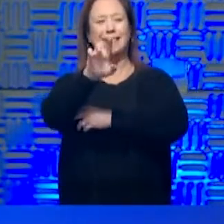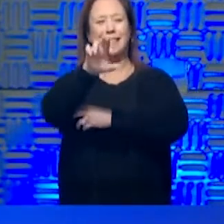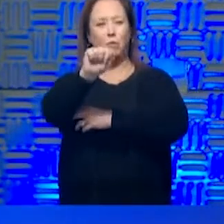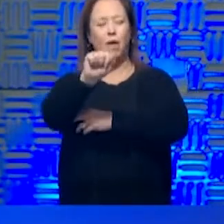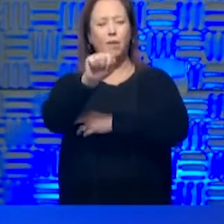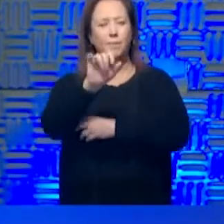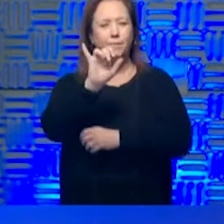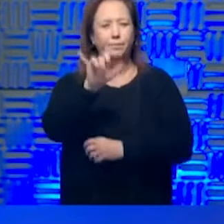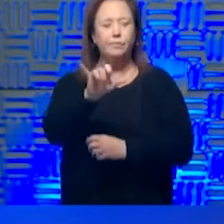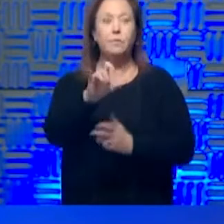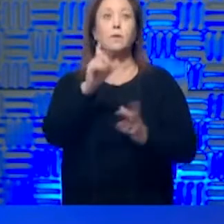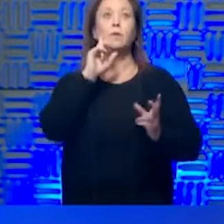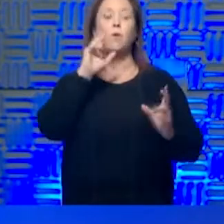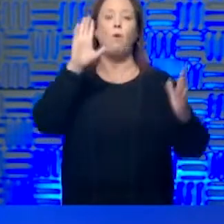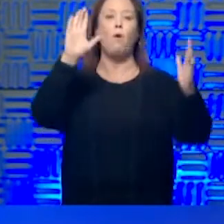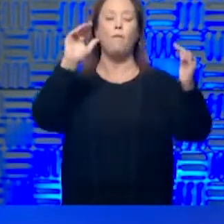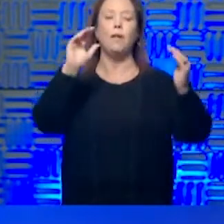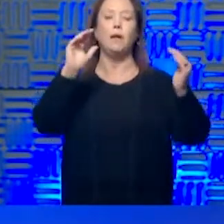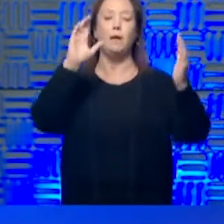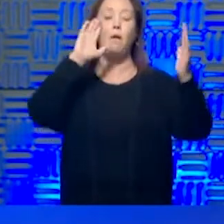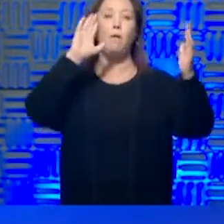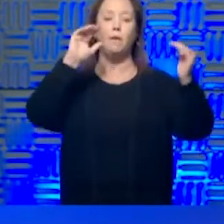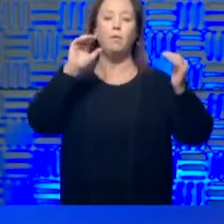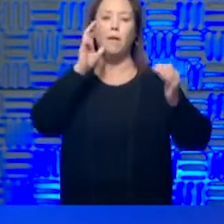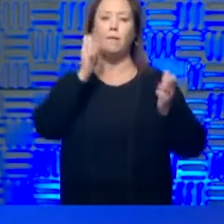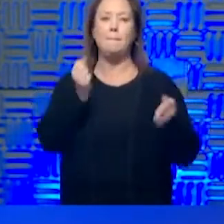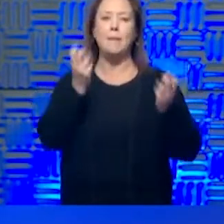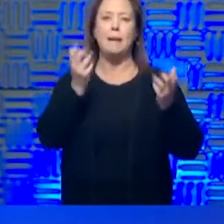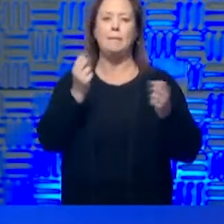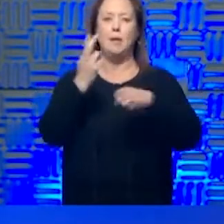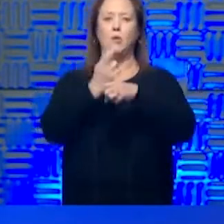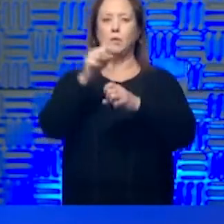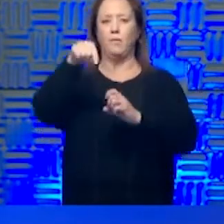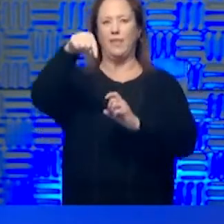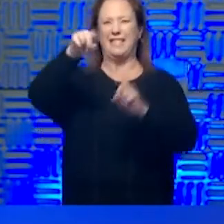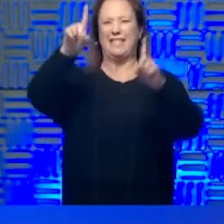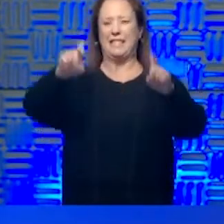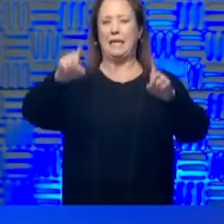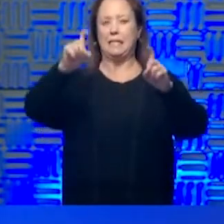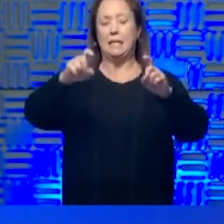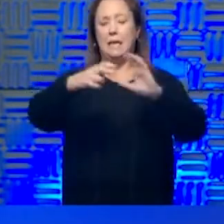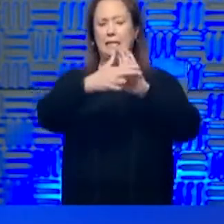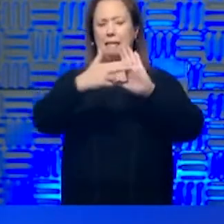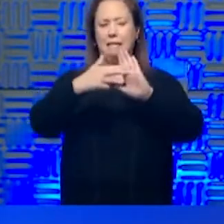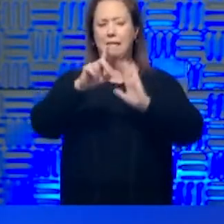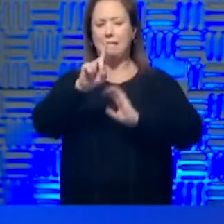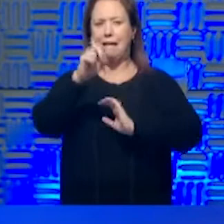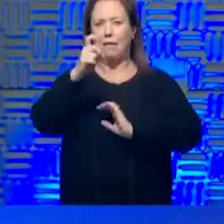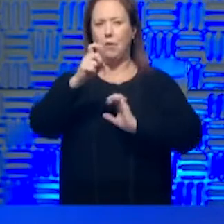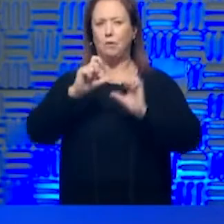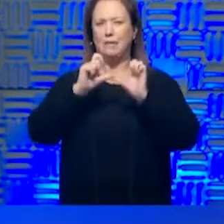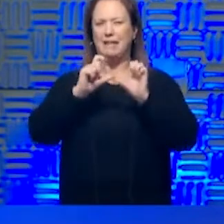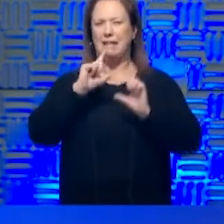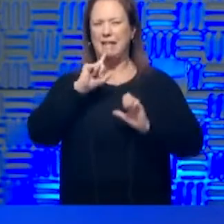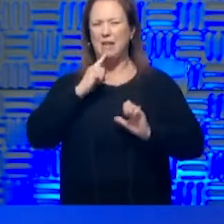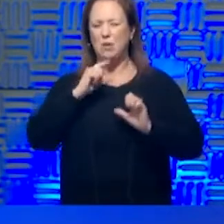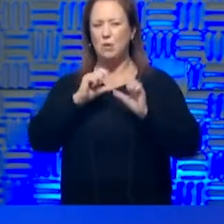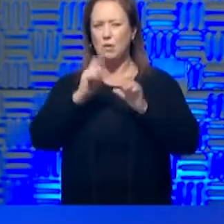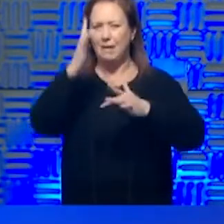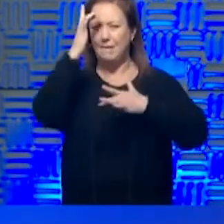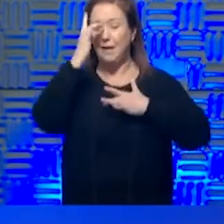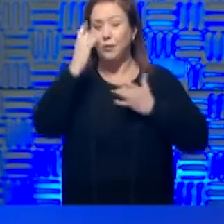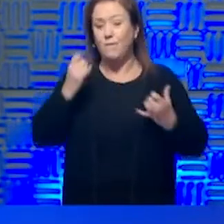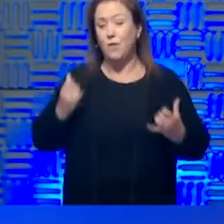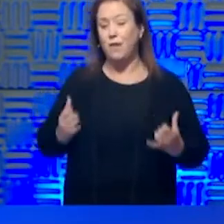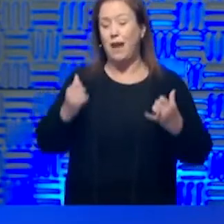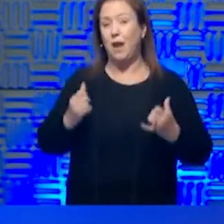hopefully an abundance of uses for this test. Just right now, in diagnosing acute infection, still we are using